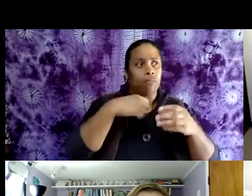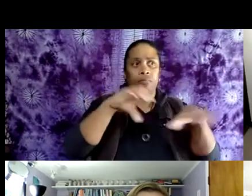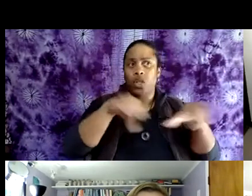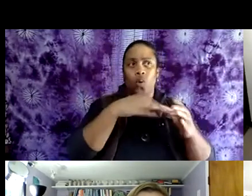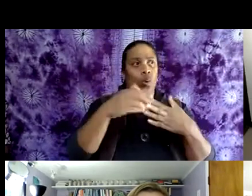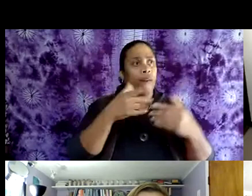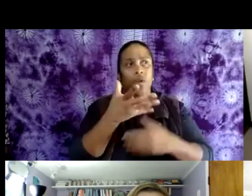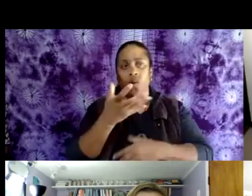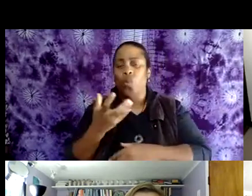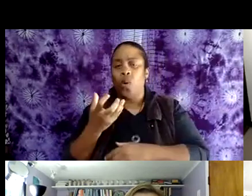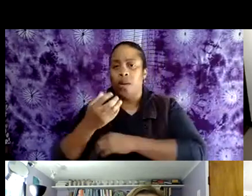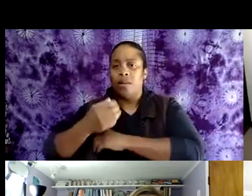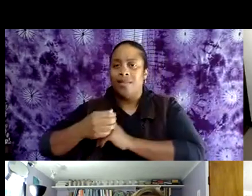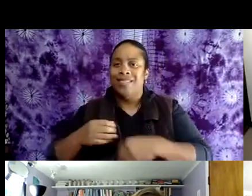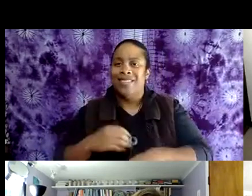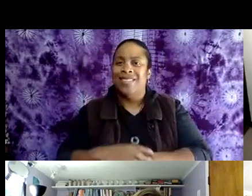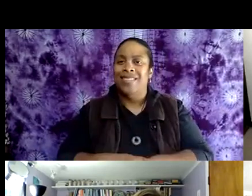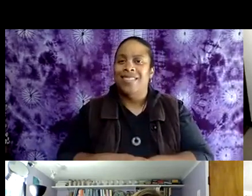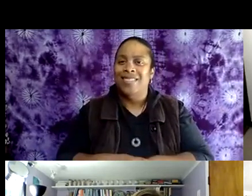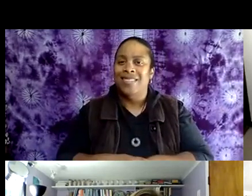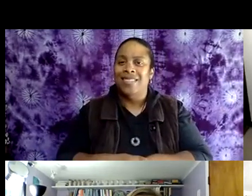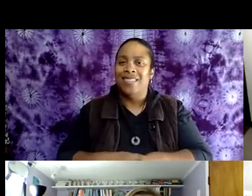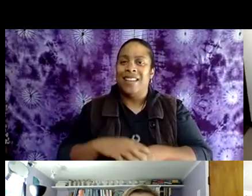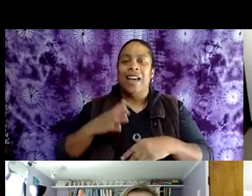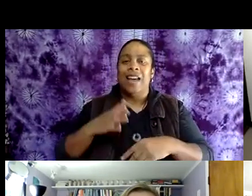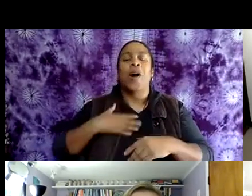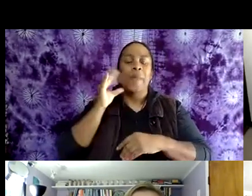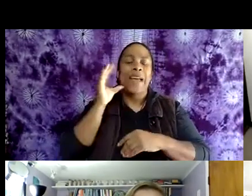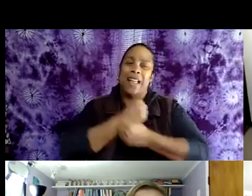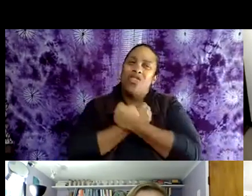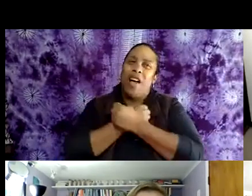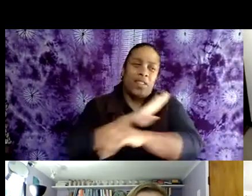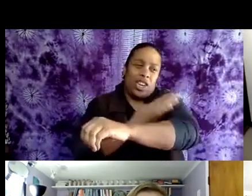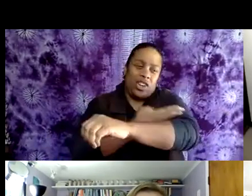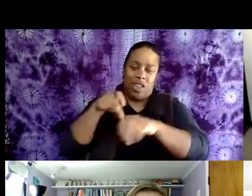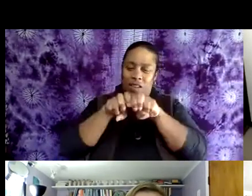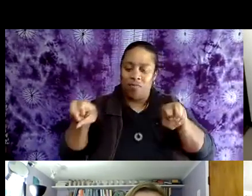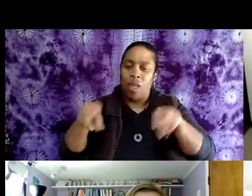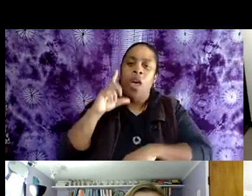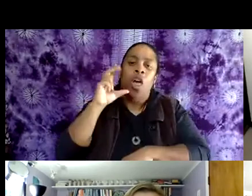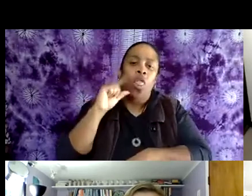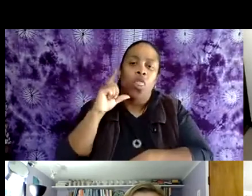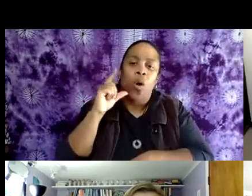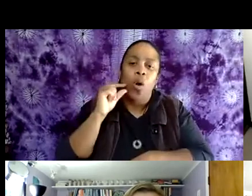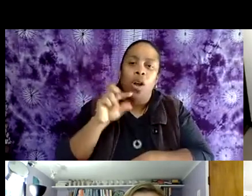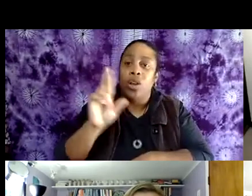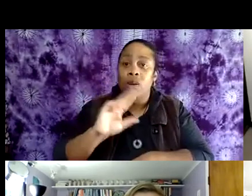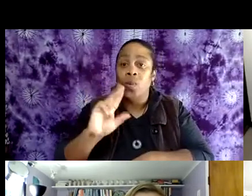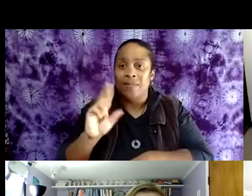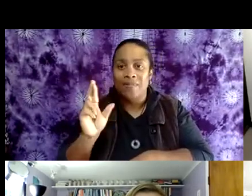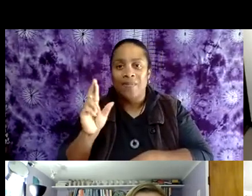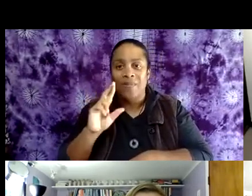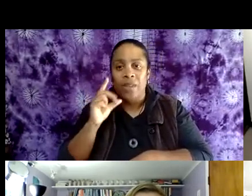believes in this too. She loves the energy. Thorne, are you ready? Get your video on. I'll move you up here